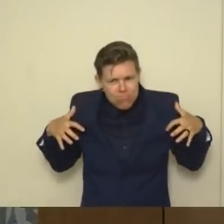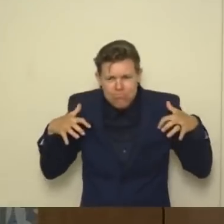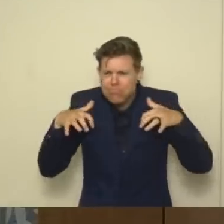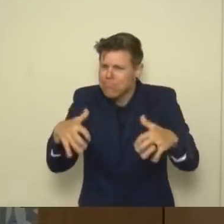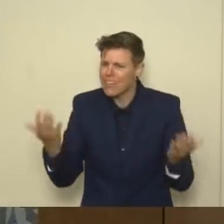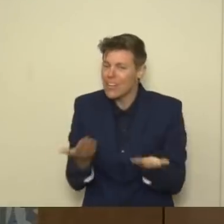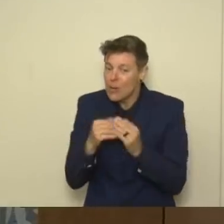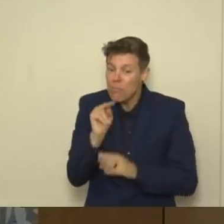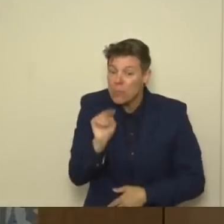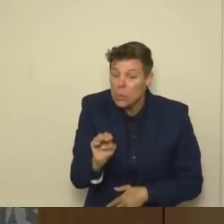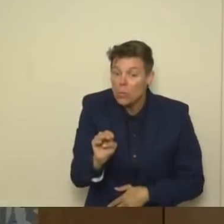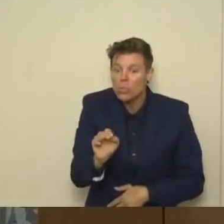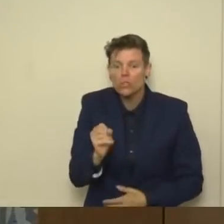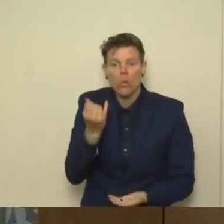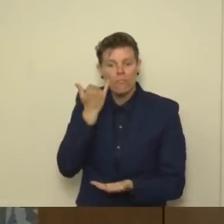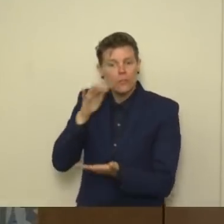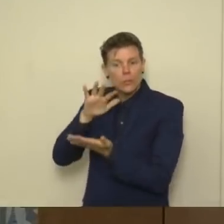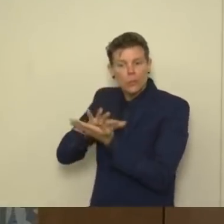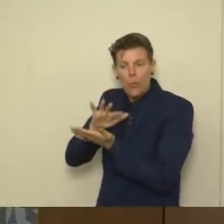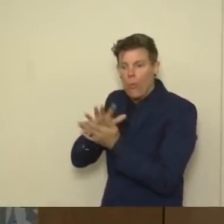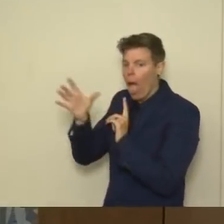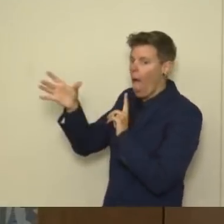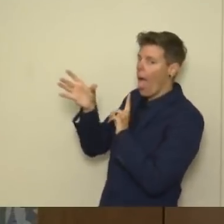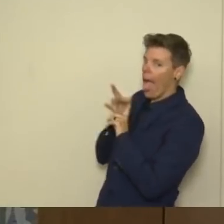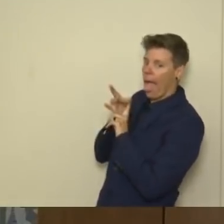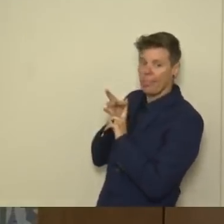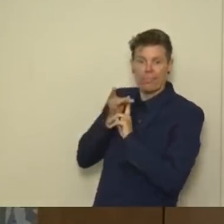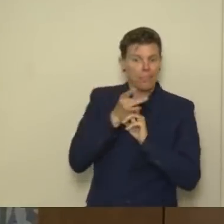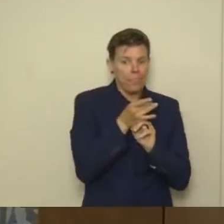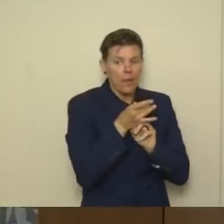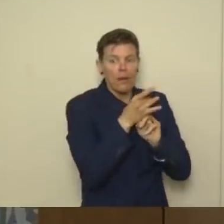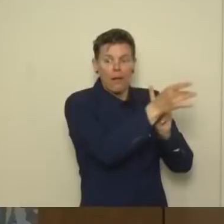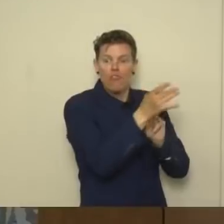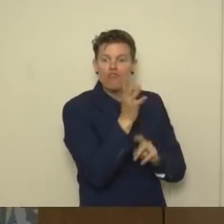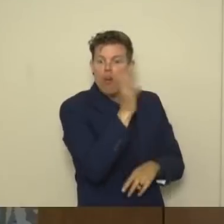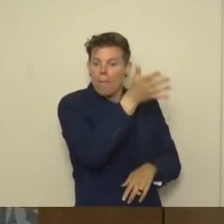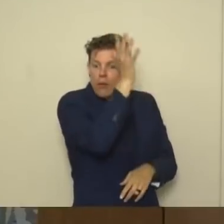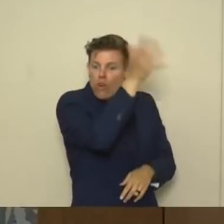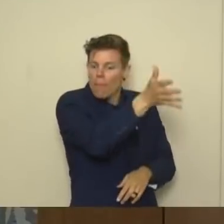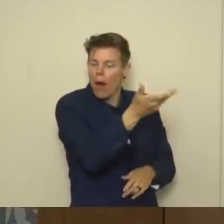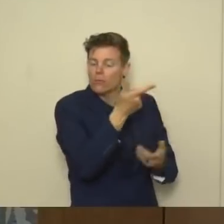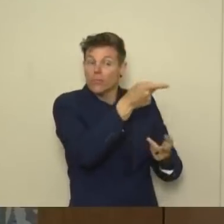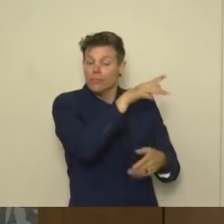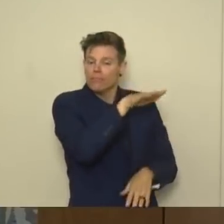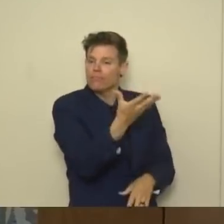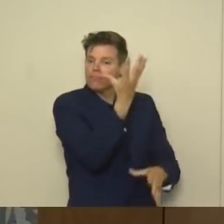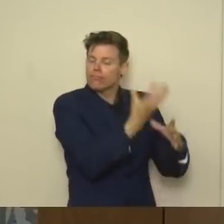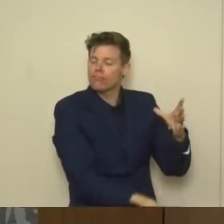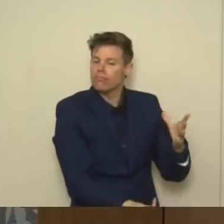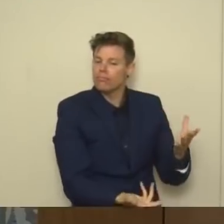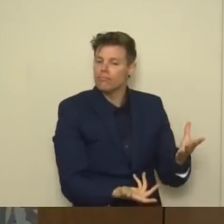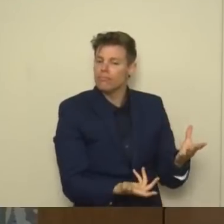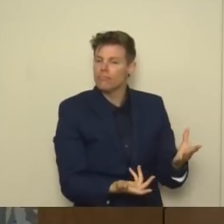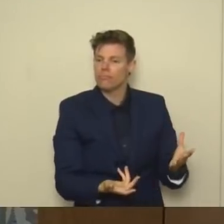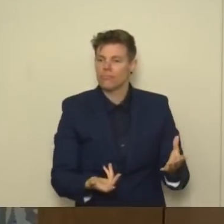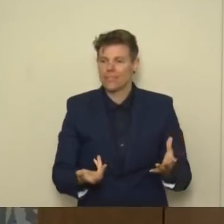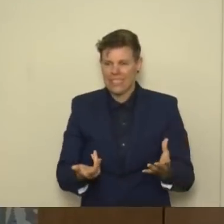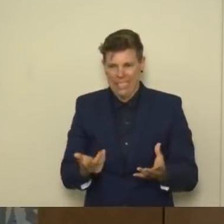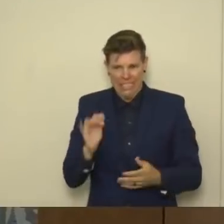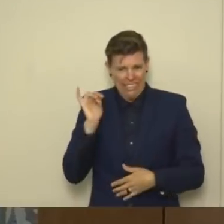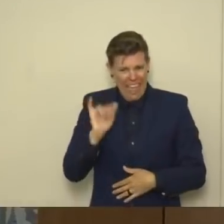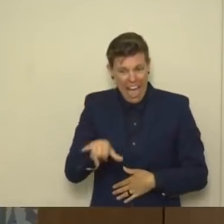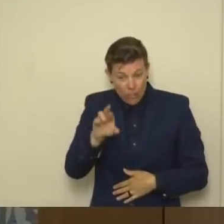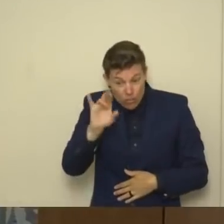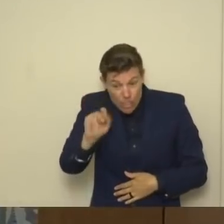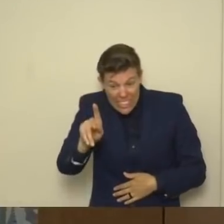home could lose both their parents to this vicious infection. Right? These are risks we cannot take.